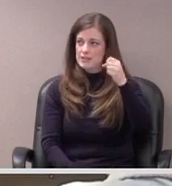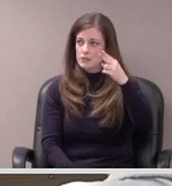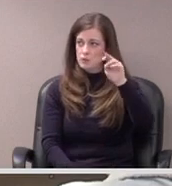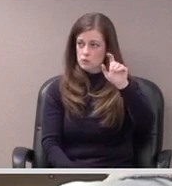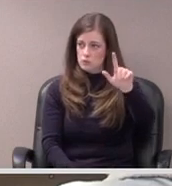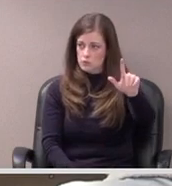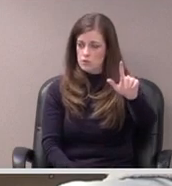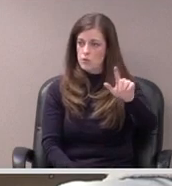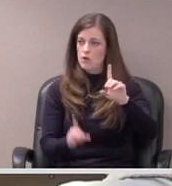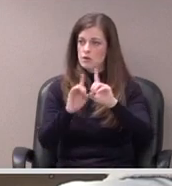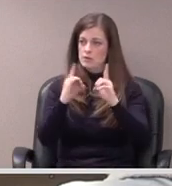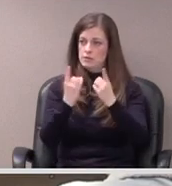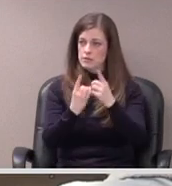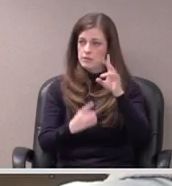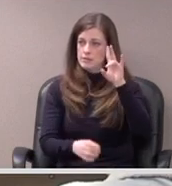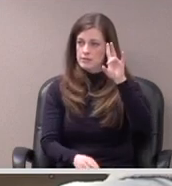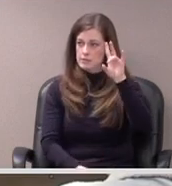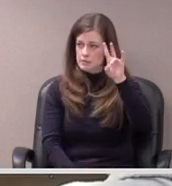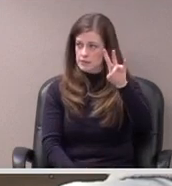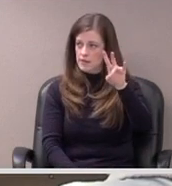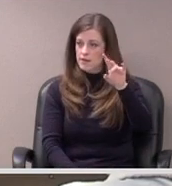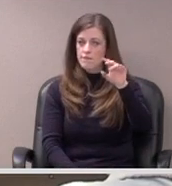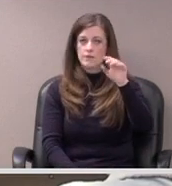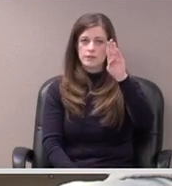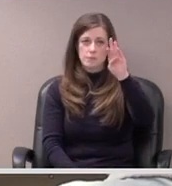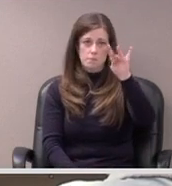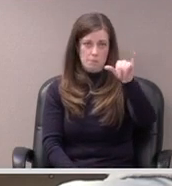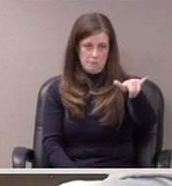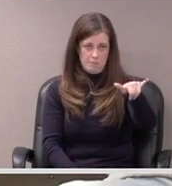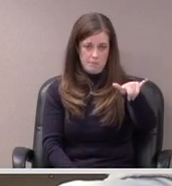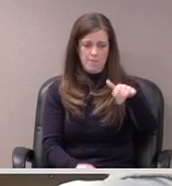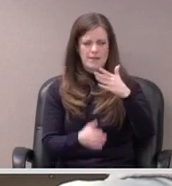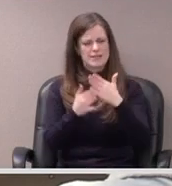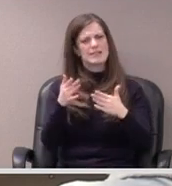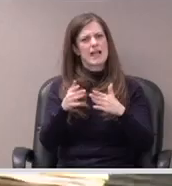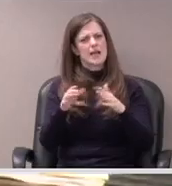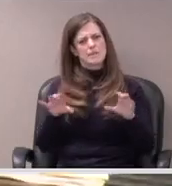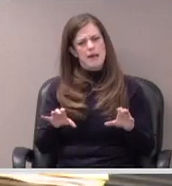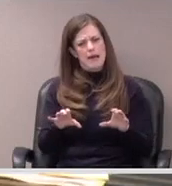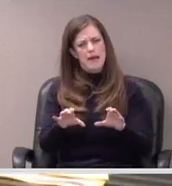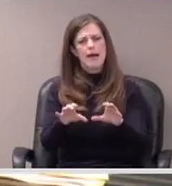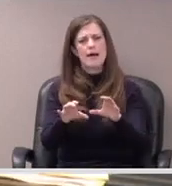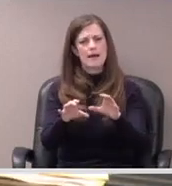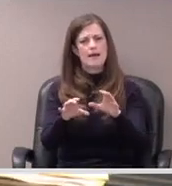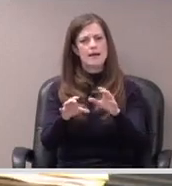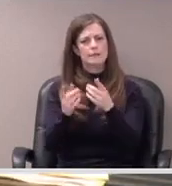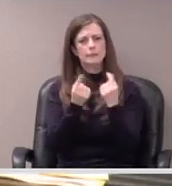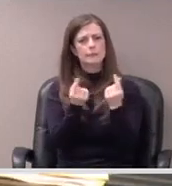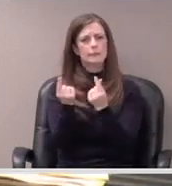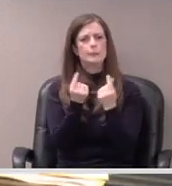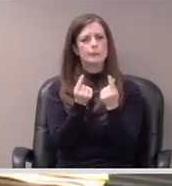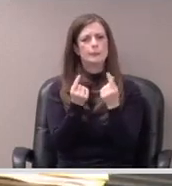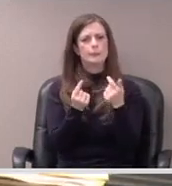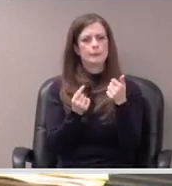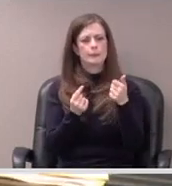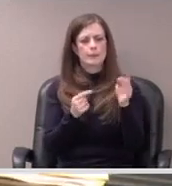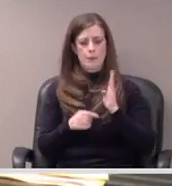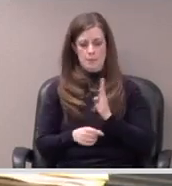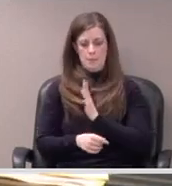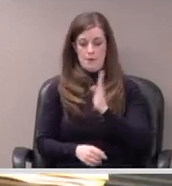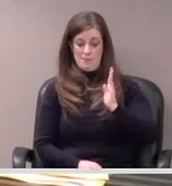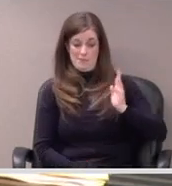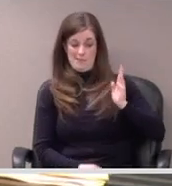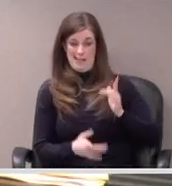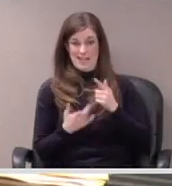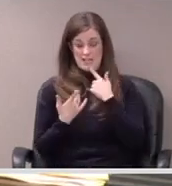Shull. District 7 is Chris Brady. Some of the activities our board members have done in the past and are